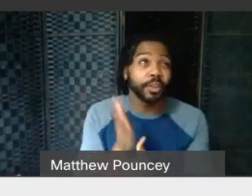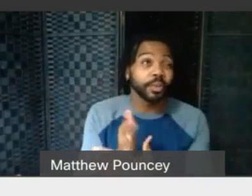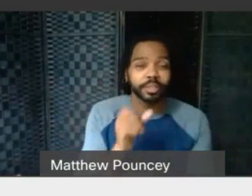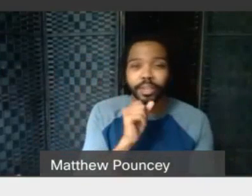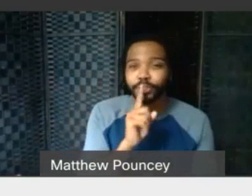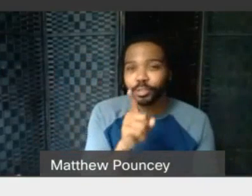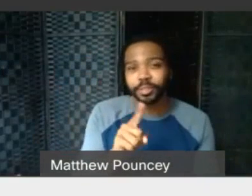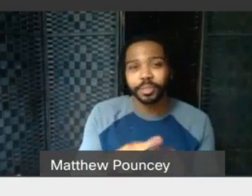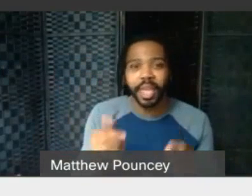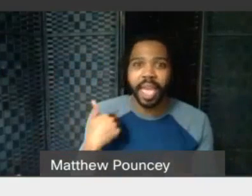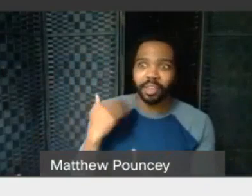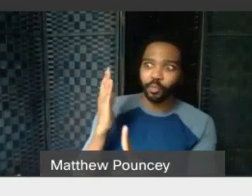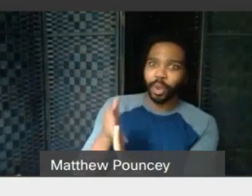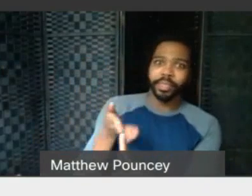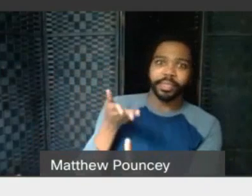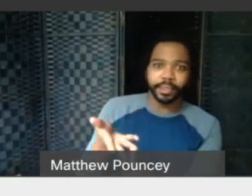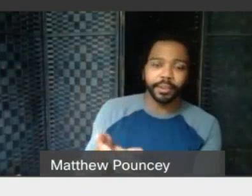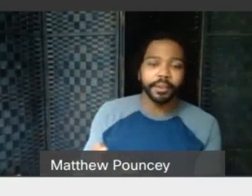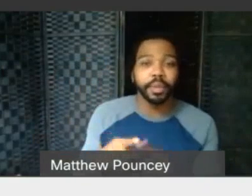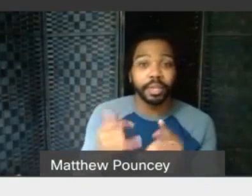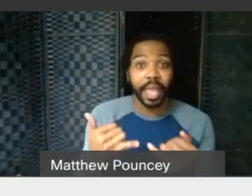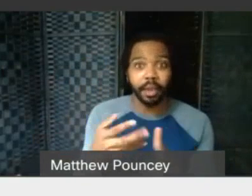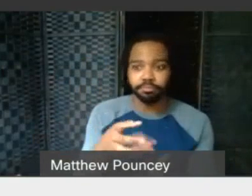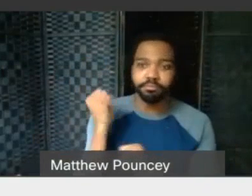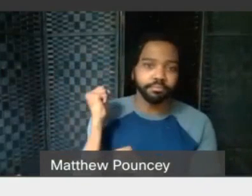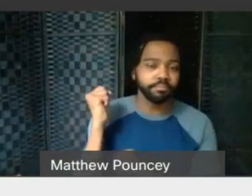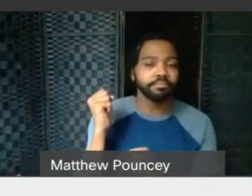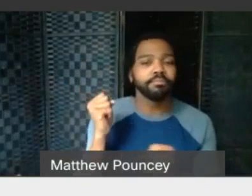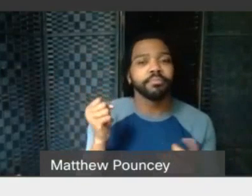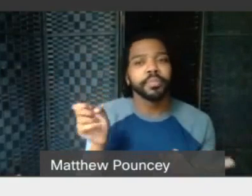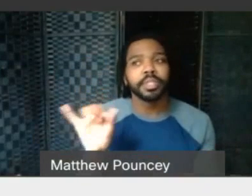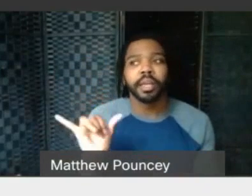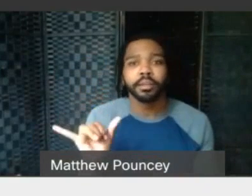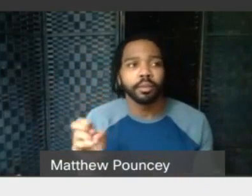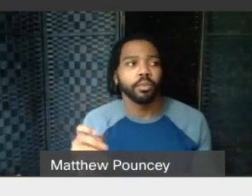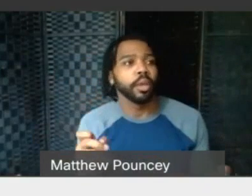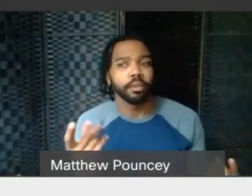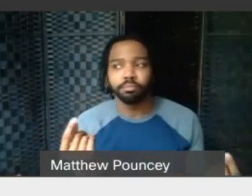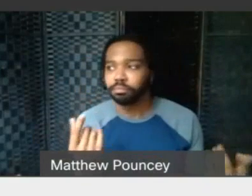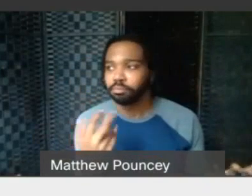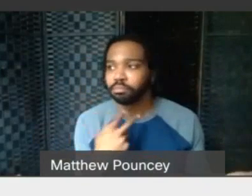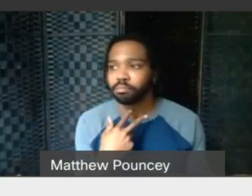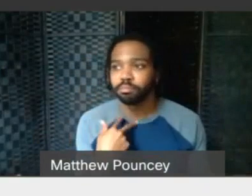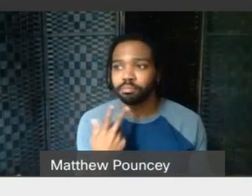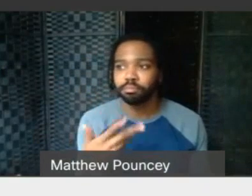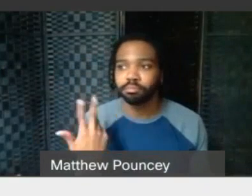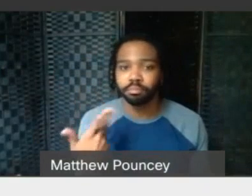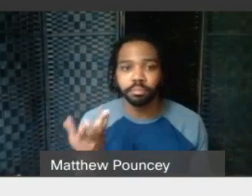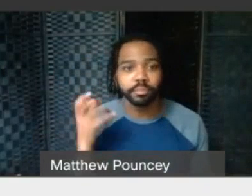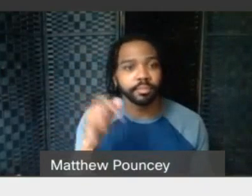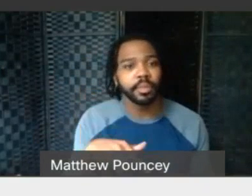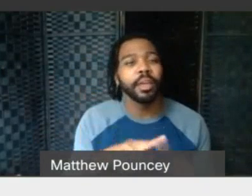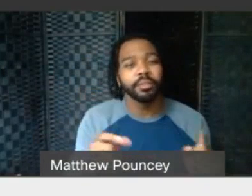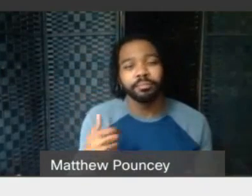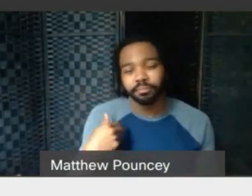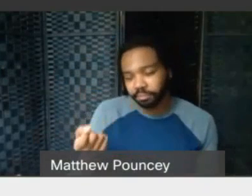of having it there. And now that it's not there, it's like, okay, well, what do we do? And we do understand that that's a little